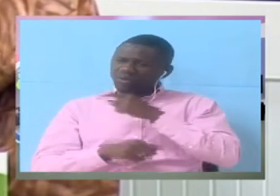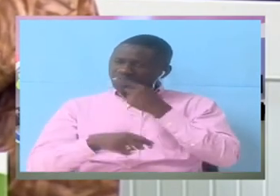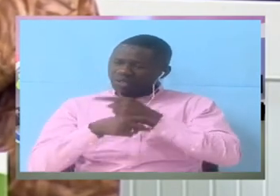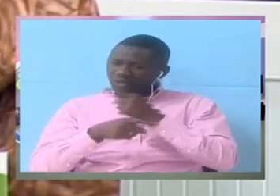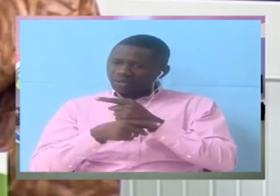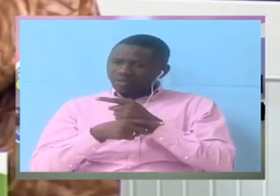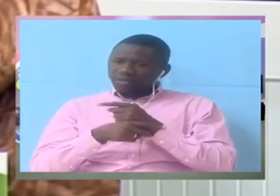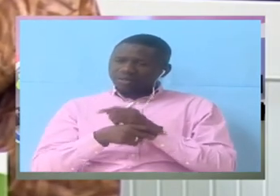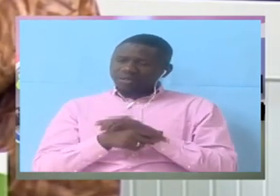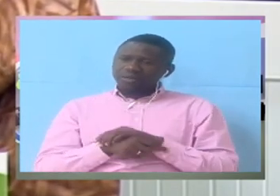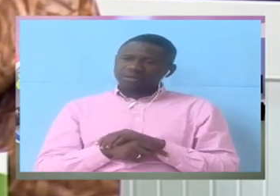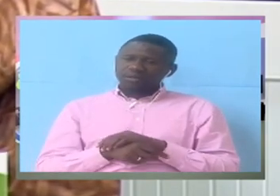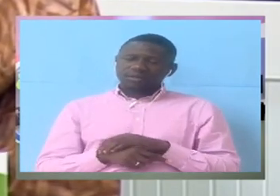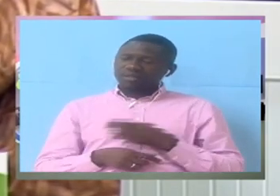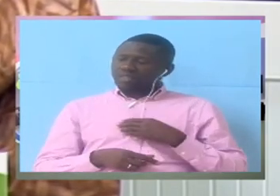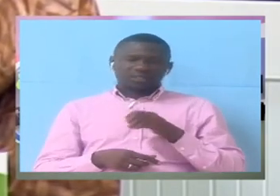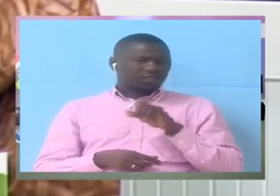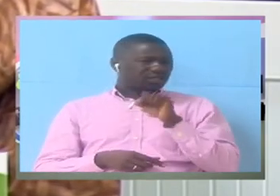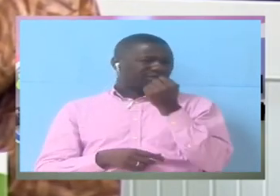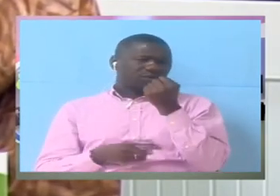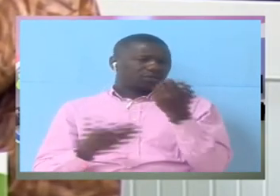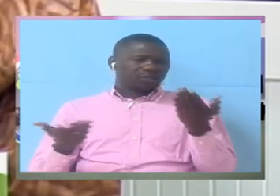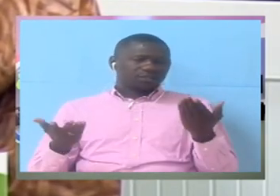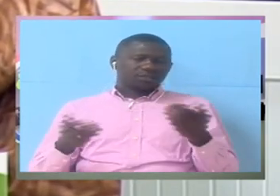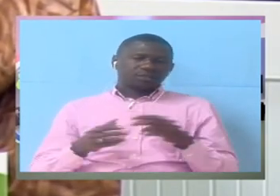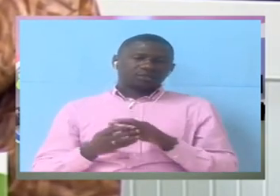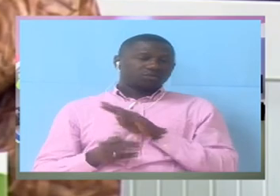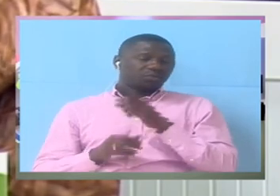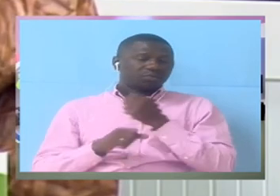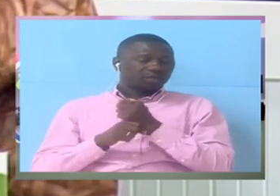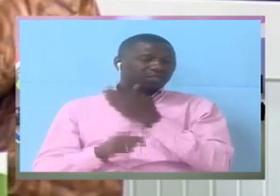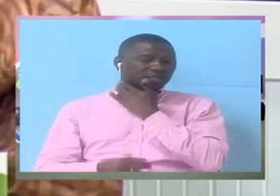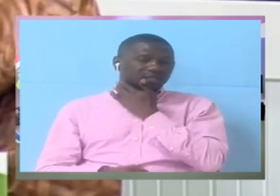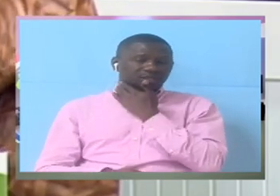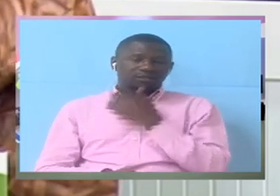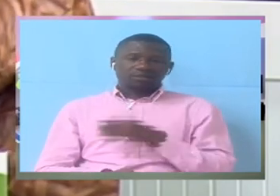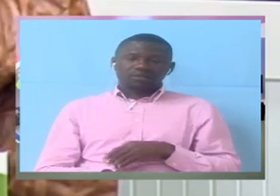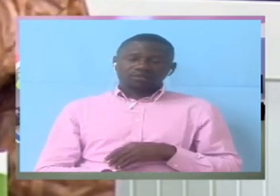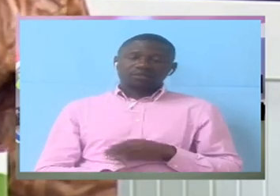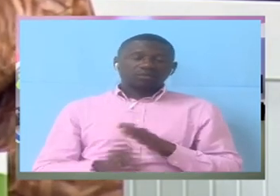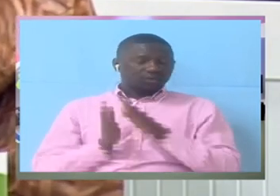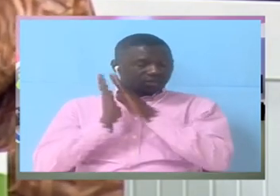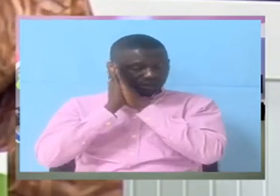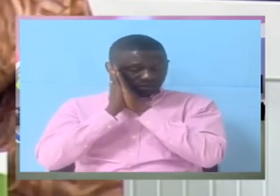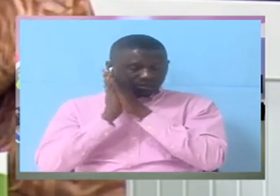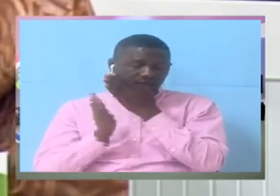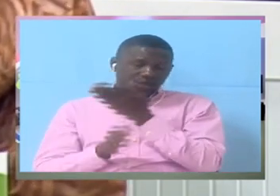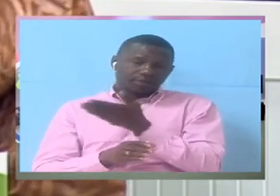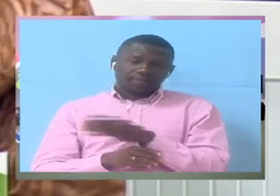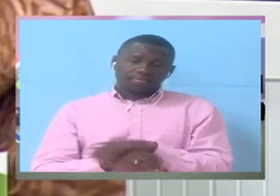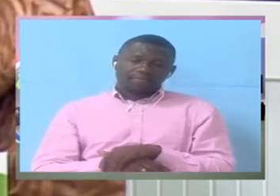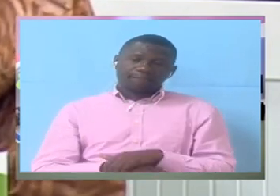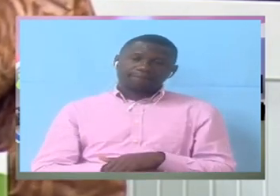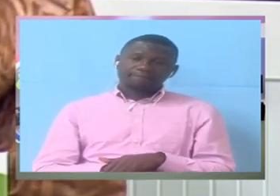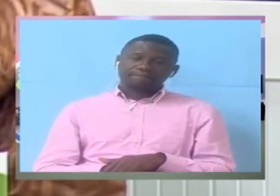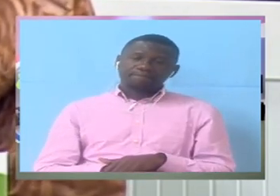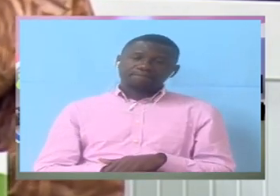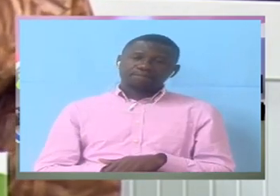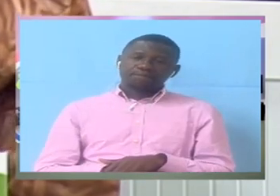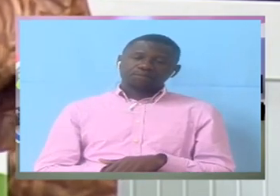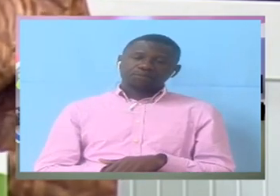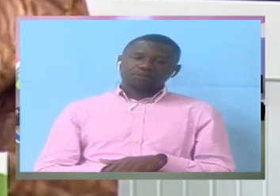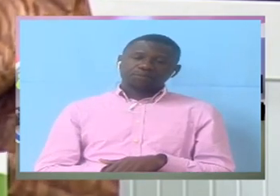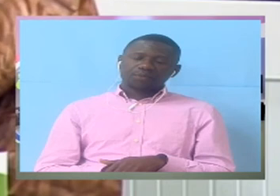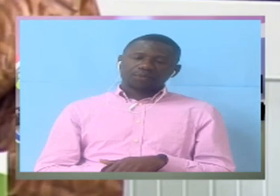they said, yes. I said, that is not going to be an easy thing. We spent the night there. So manda drone ila